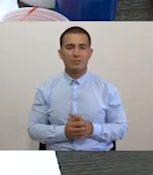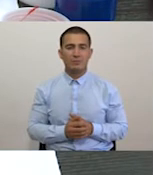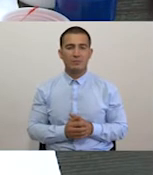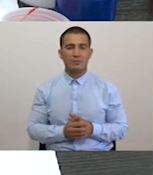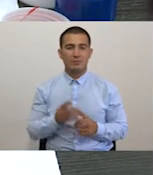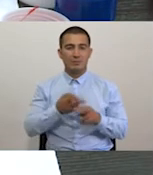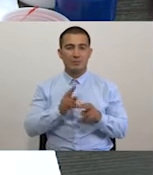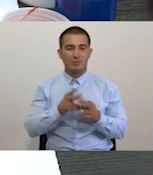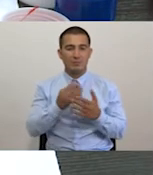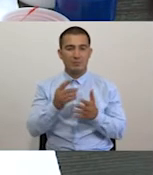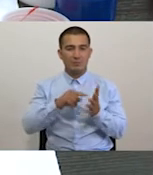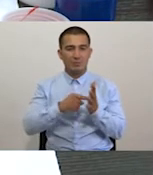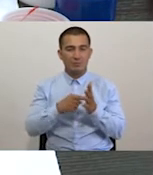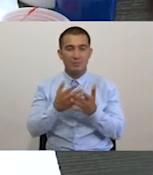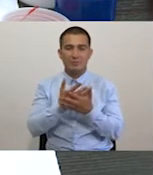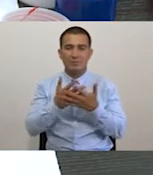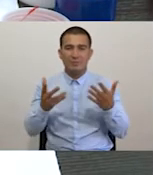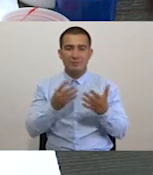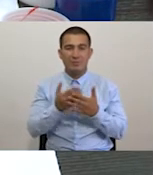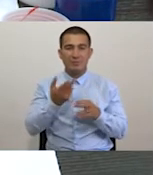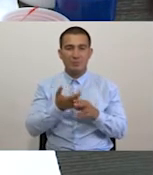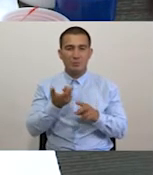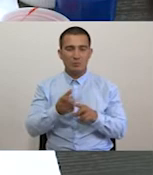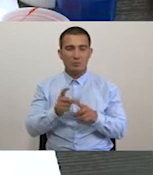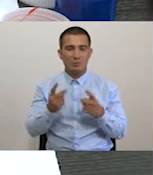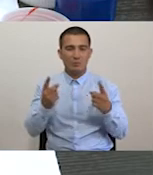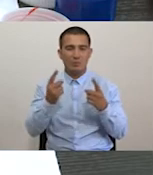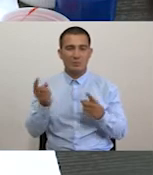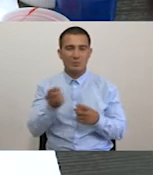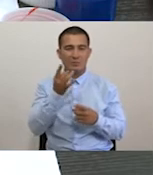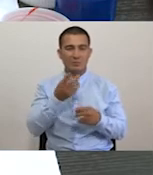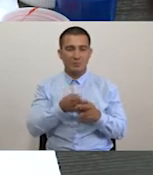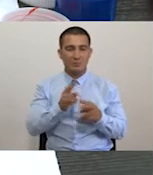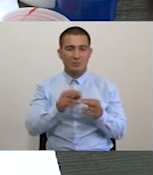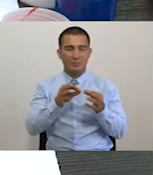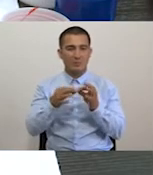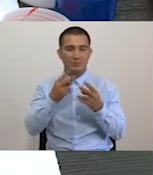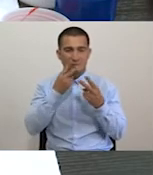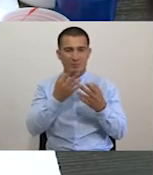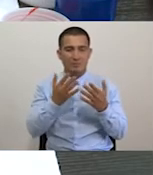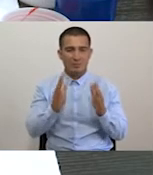Bu nuqtalar bizning kompozitsiyani yaxlit ko'rinishga keltiradi.